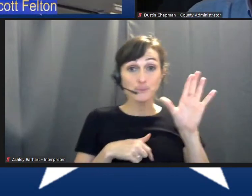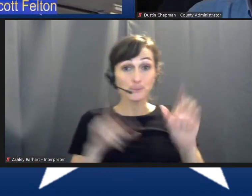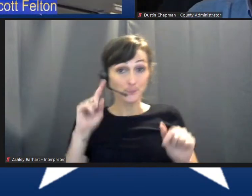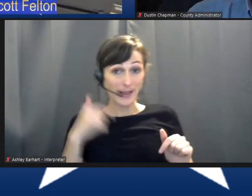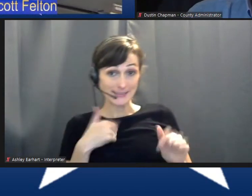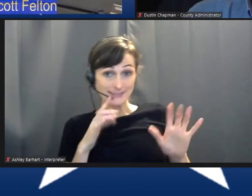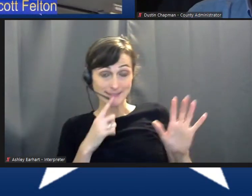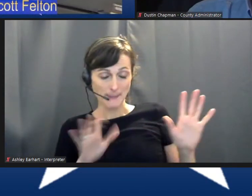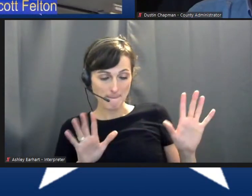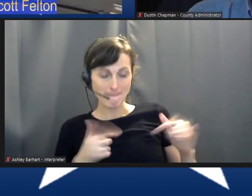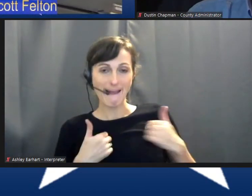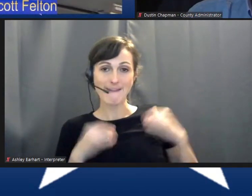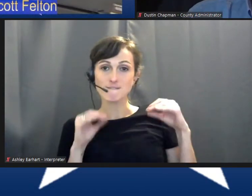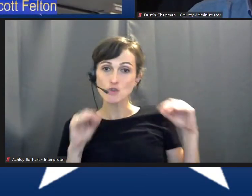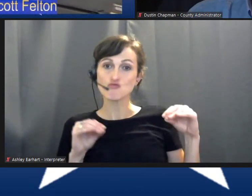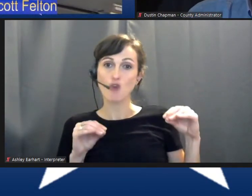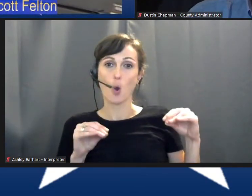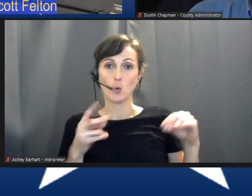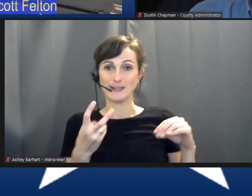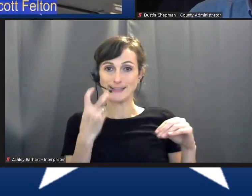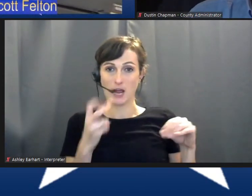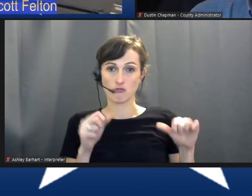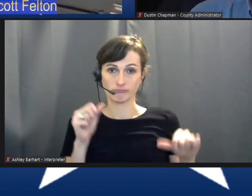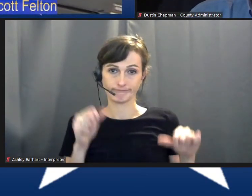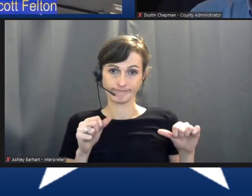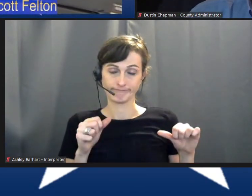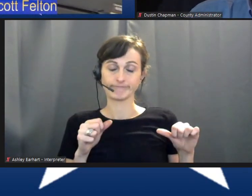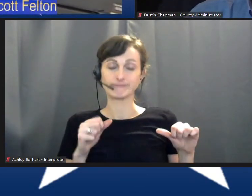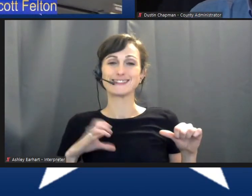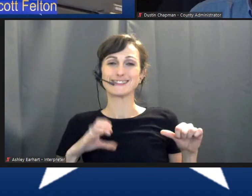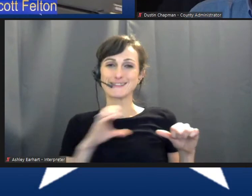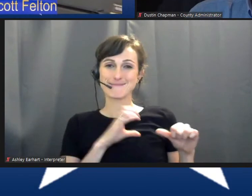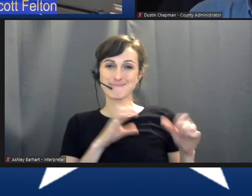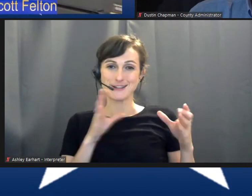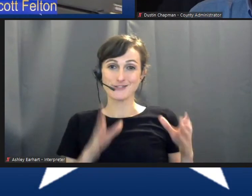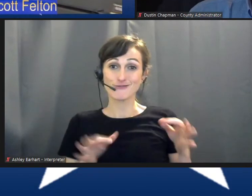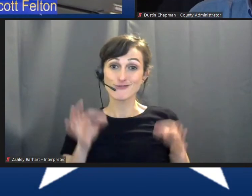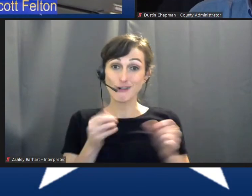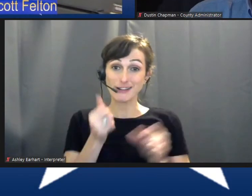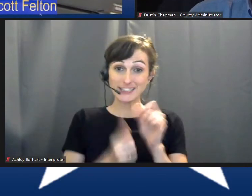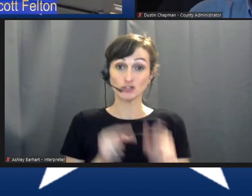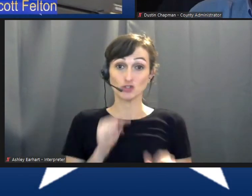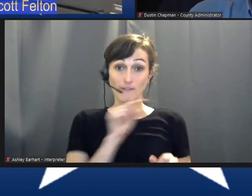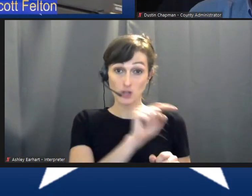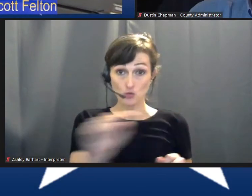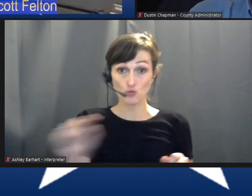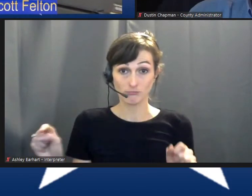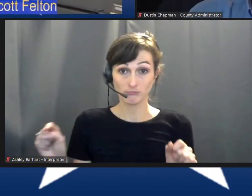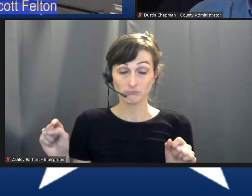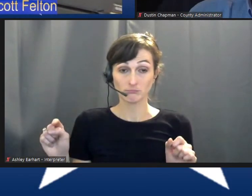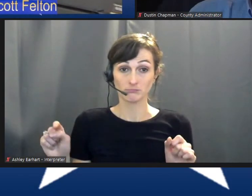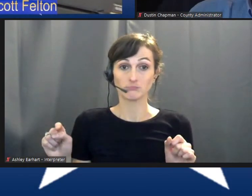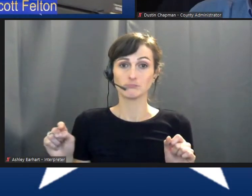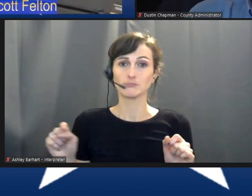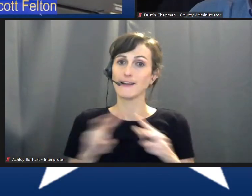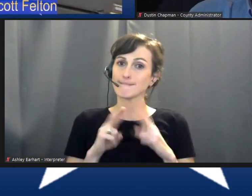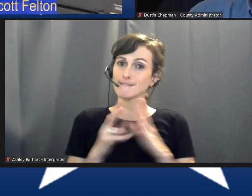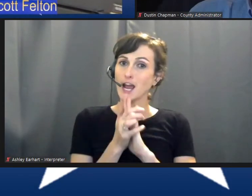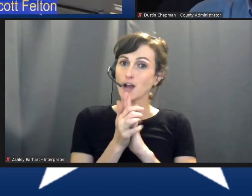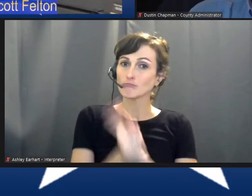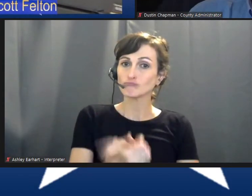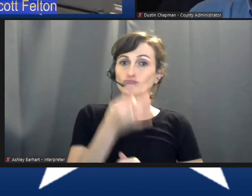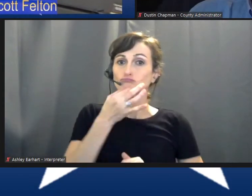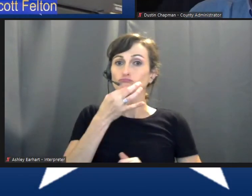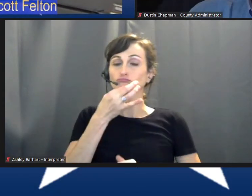doubt that, the Commissioners Court, each and every one of y'all are very good at arguing a